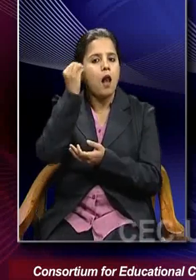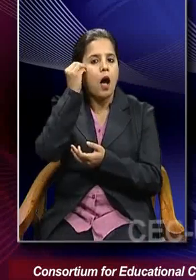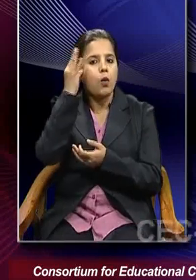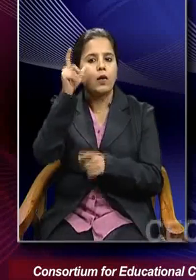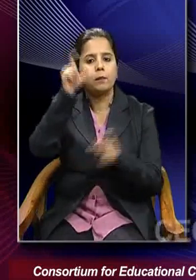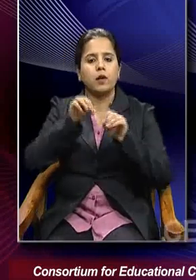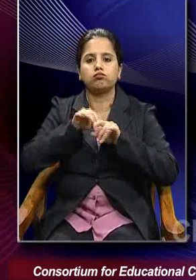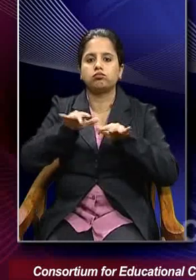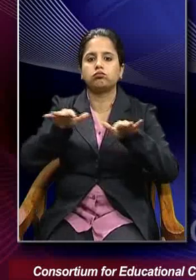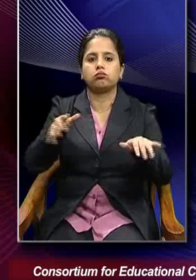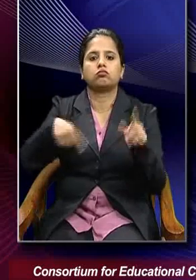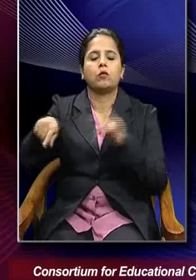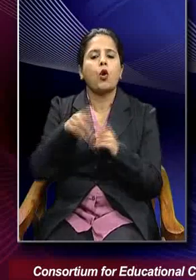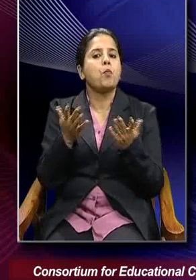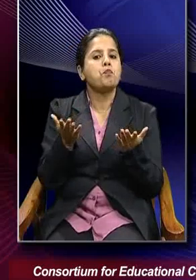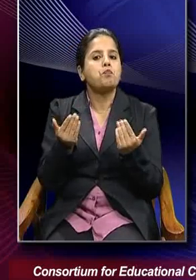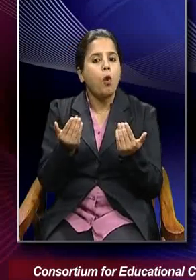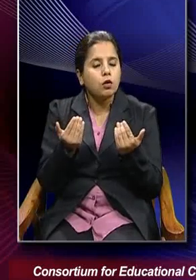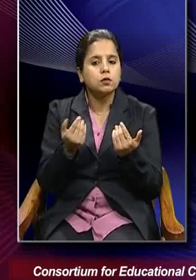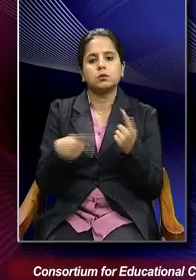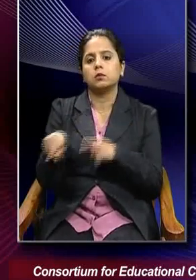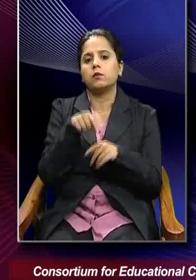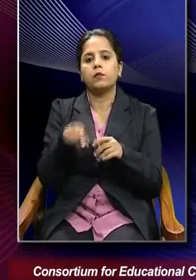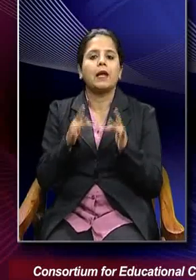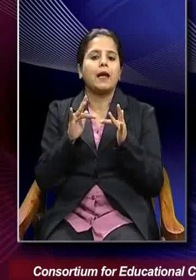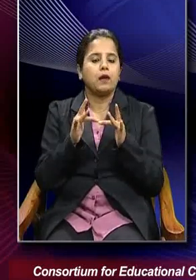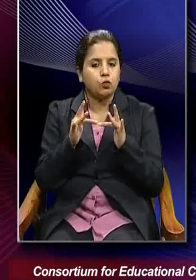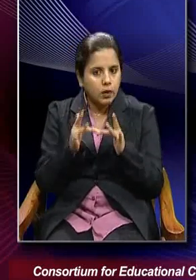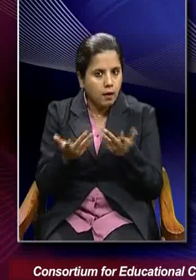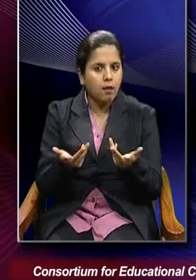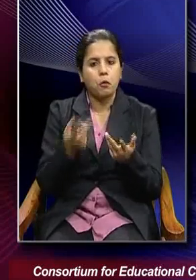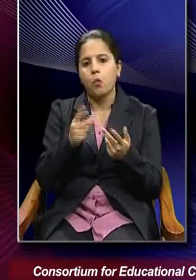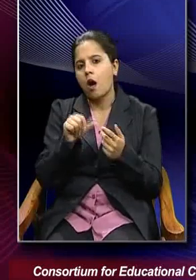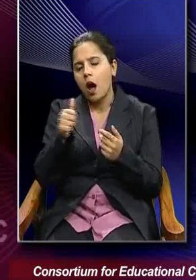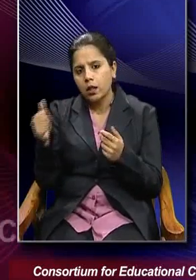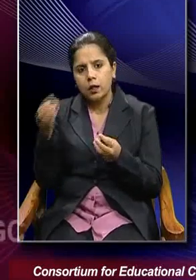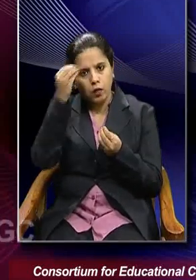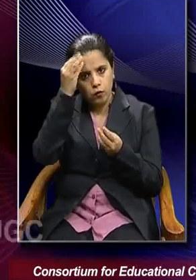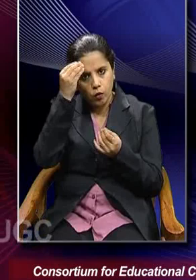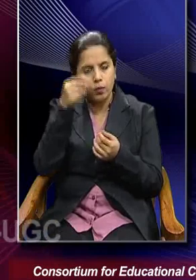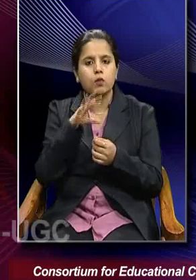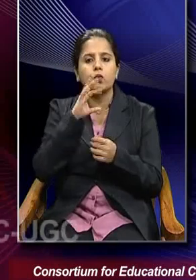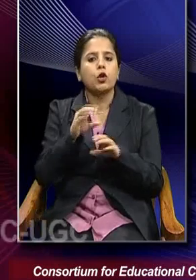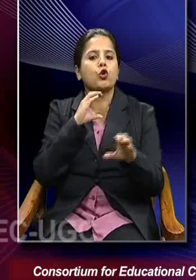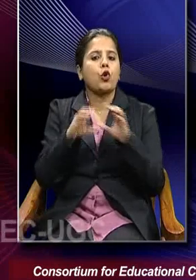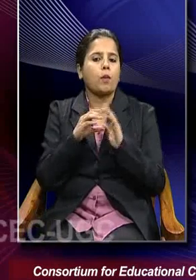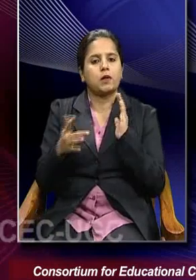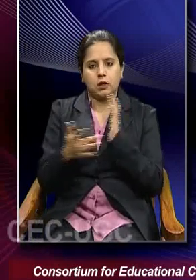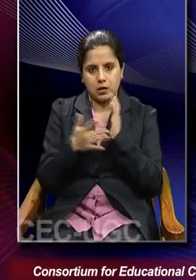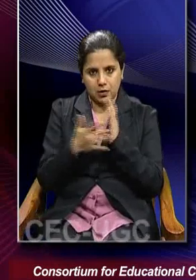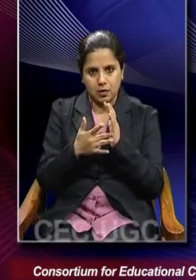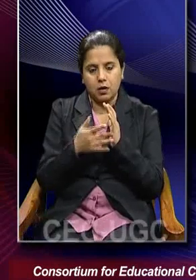awareness of the possibilities the internet and other information communication